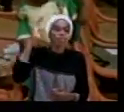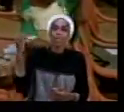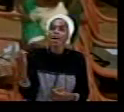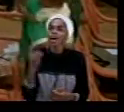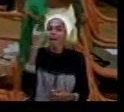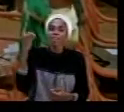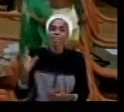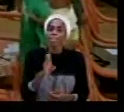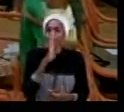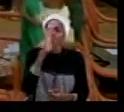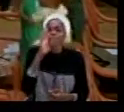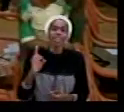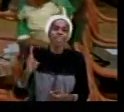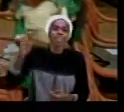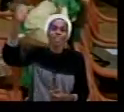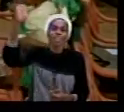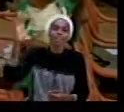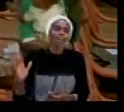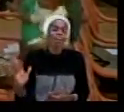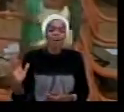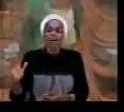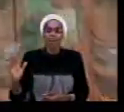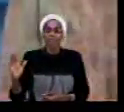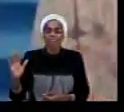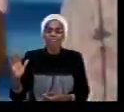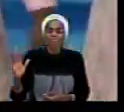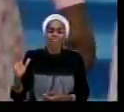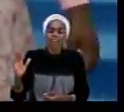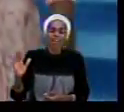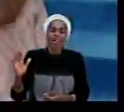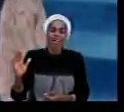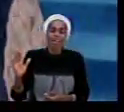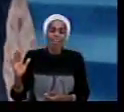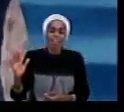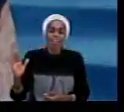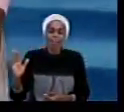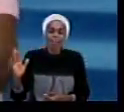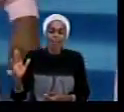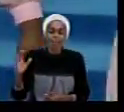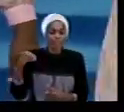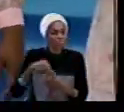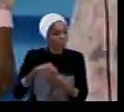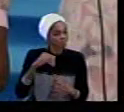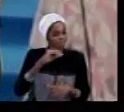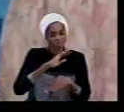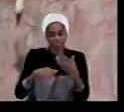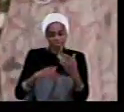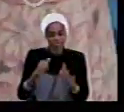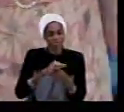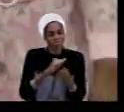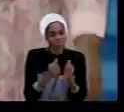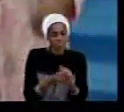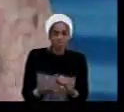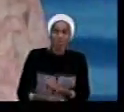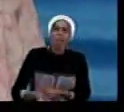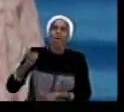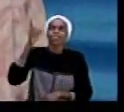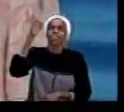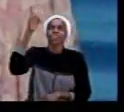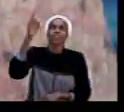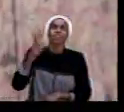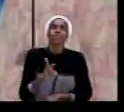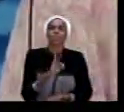will always be God. In no circumstance, he is God and he will be God.